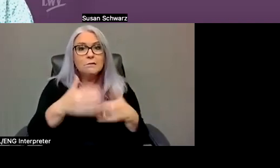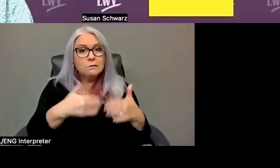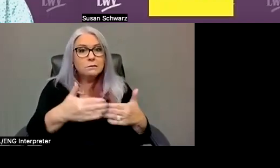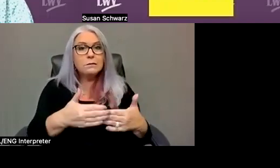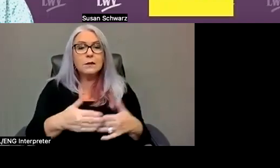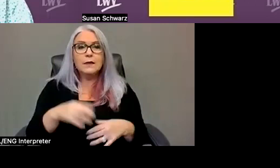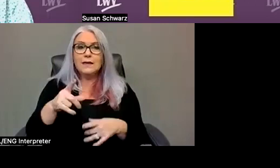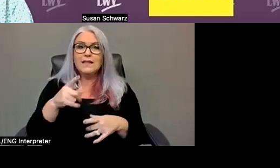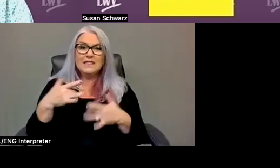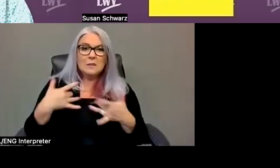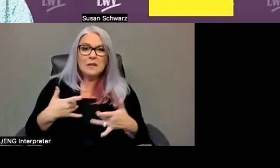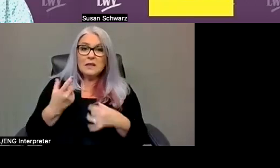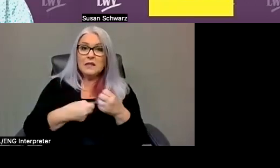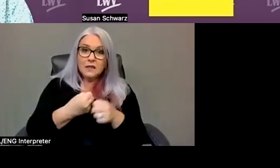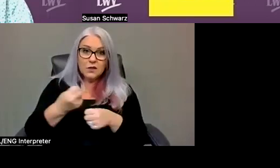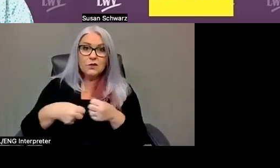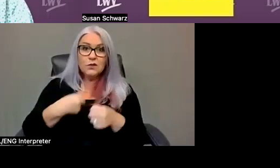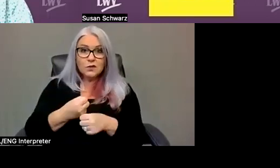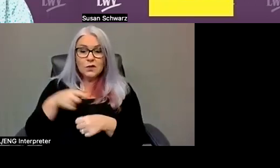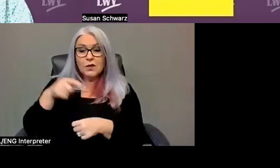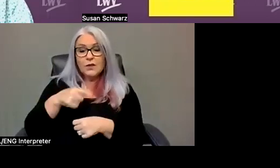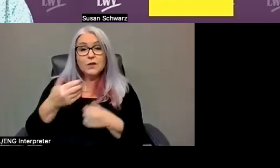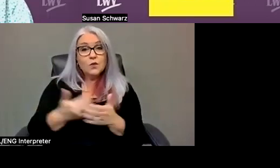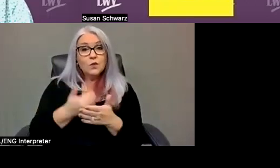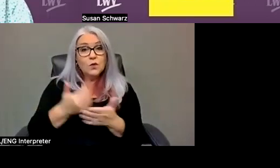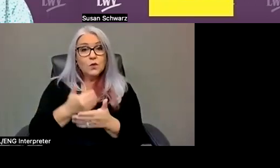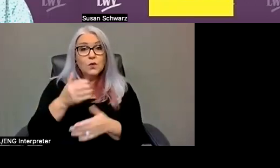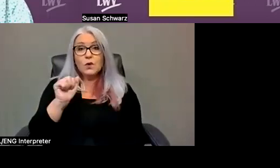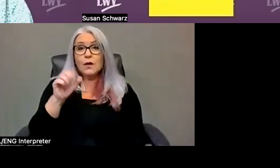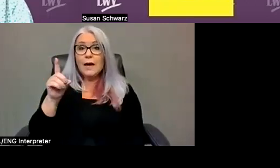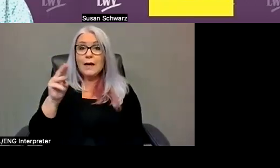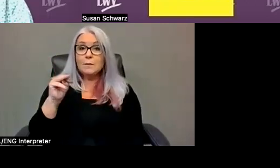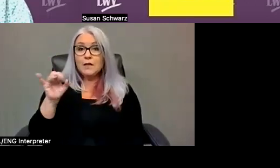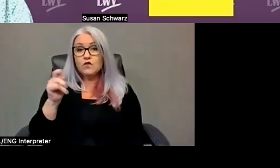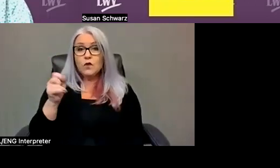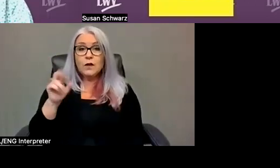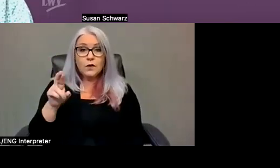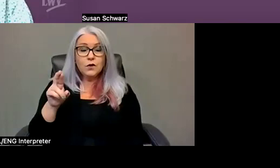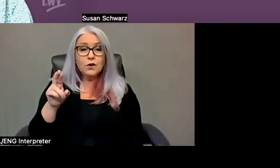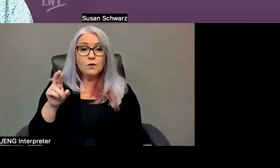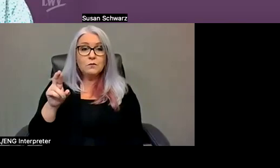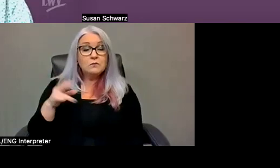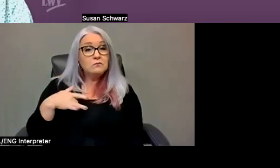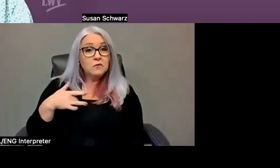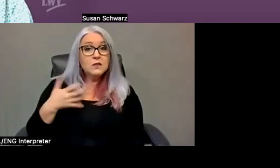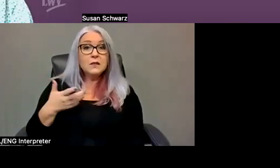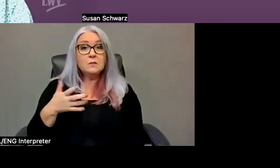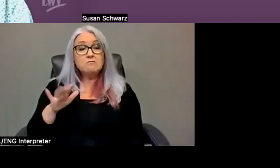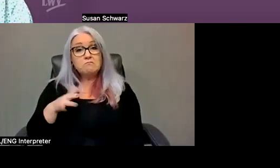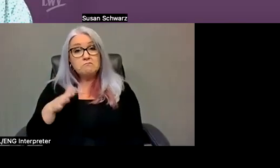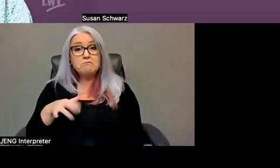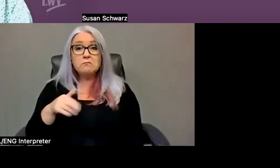it's years. This new administrator seems like a very nice guy